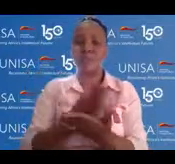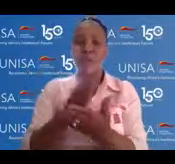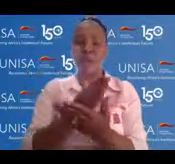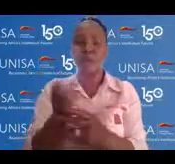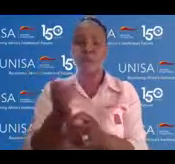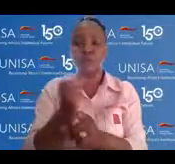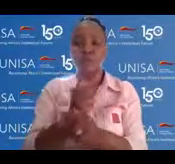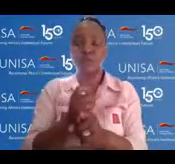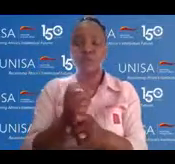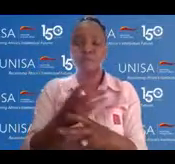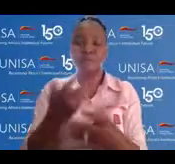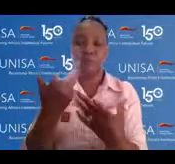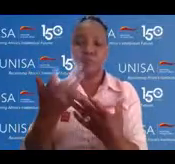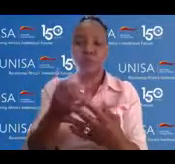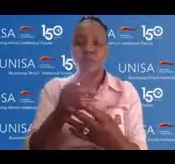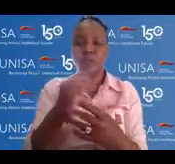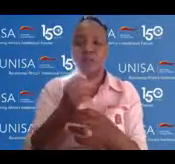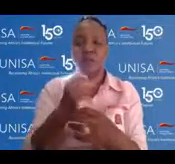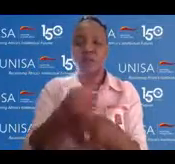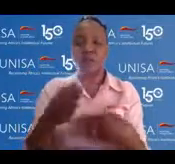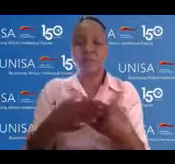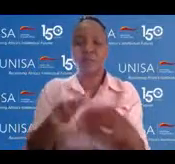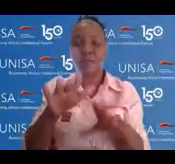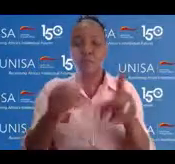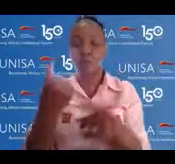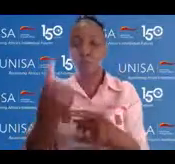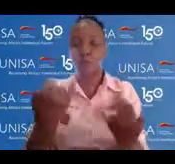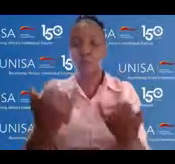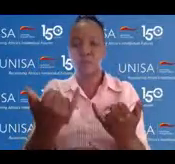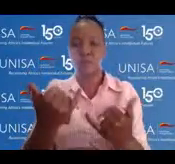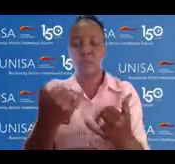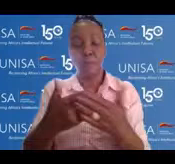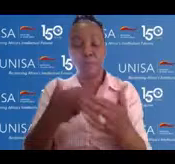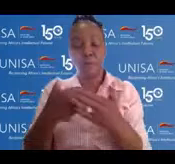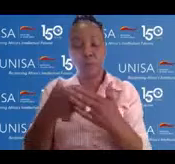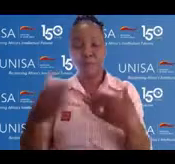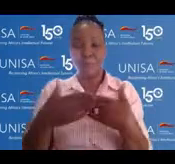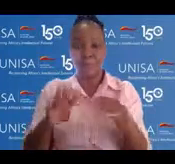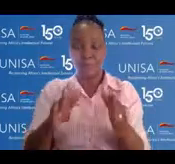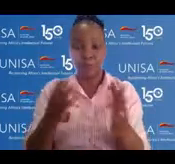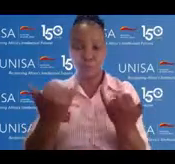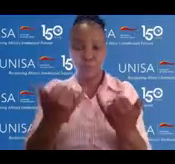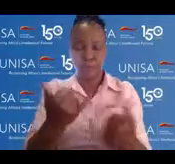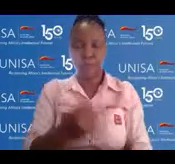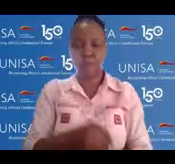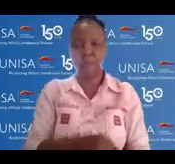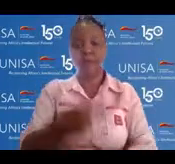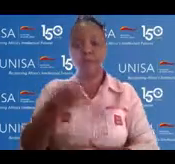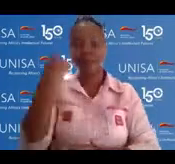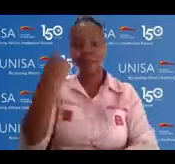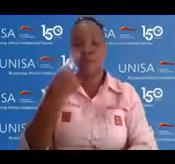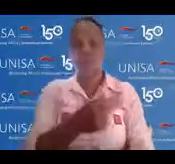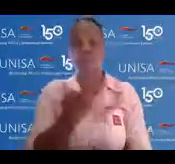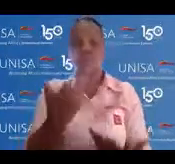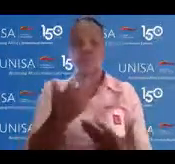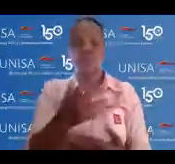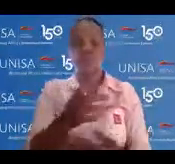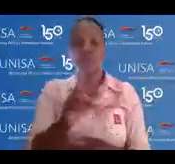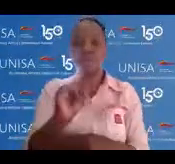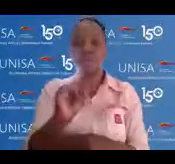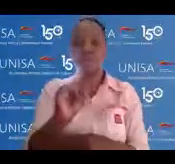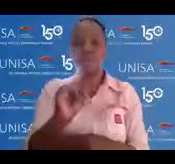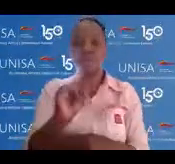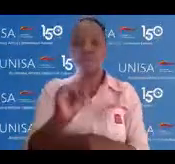going to start with step 1 today. But before I start with step 1, I think what you find on the screen right now